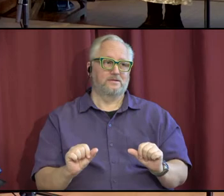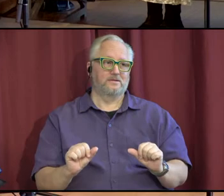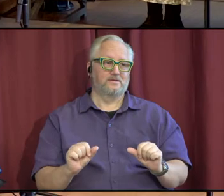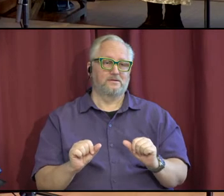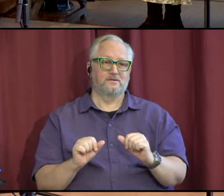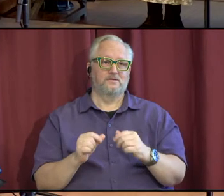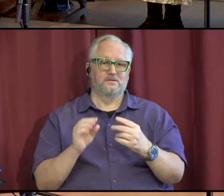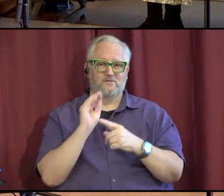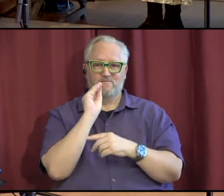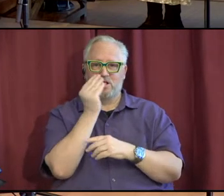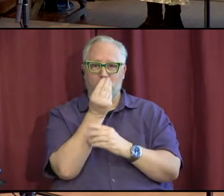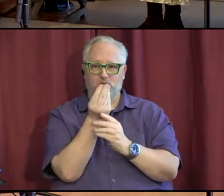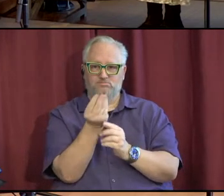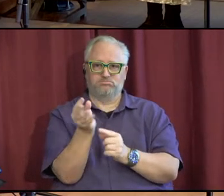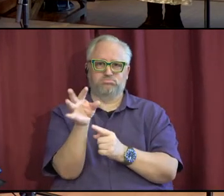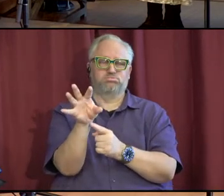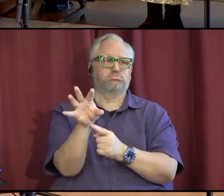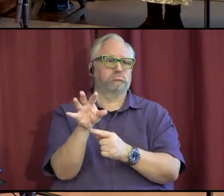flowers.